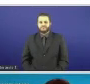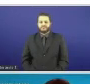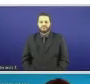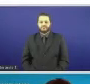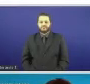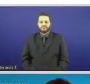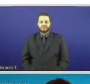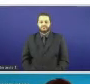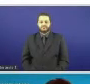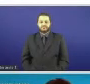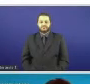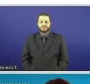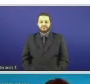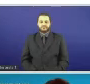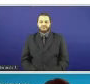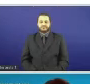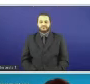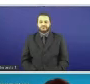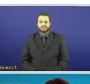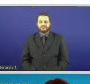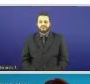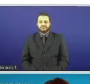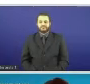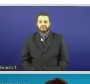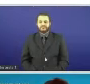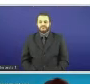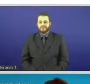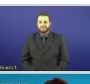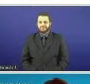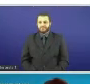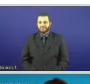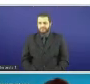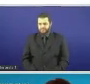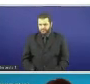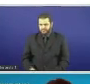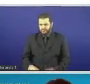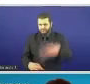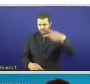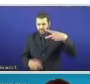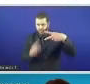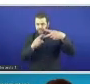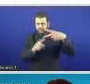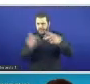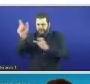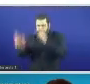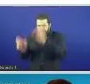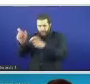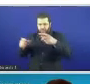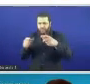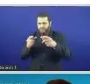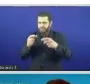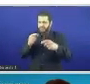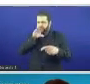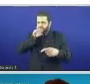Entonces, solo dos hablamos español en este panel, ¿no? Yes.